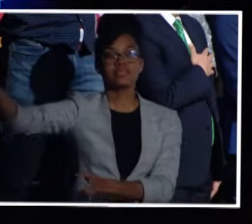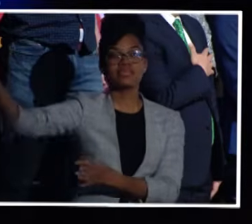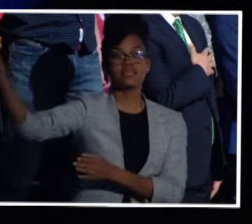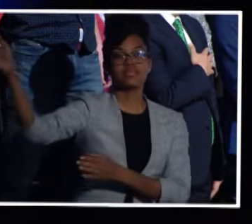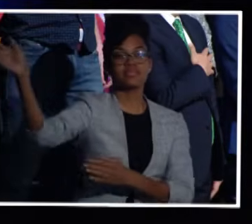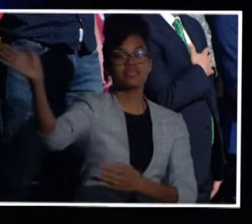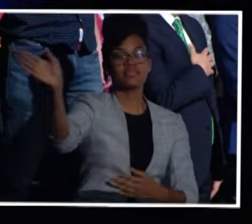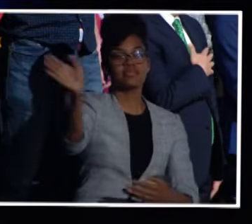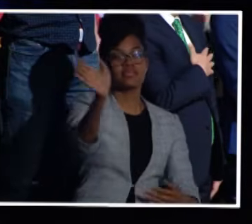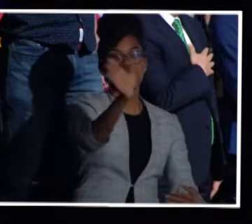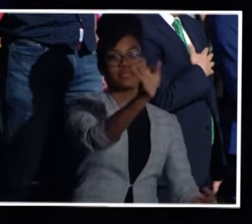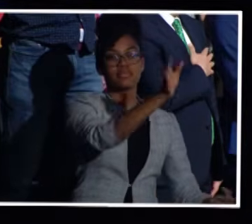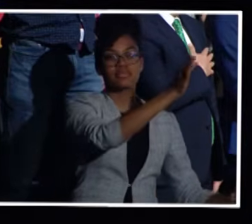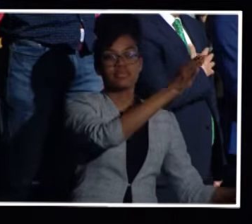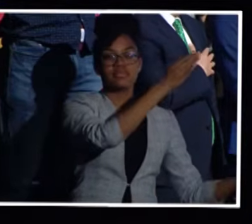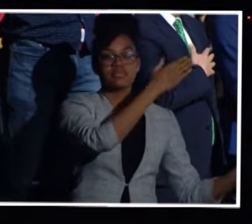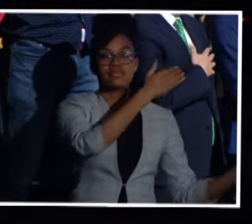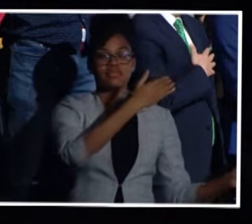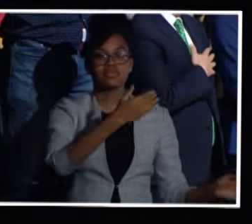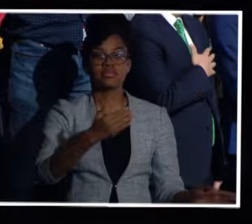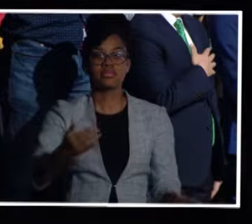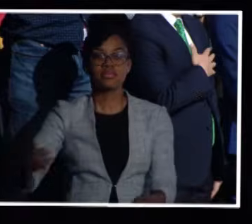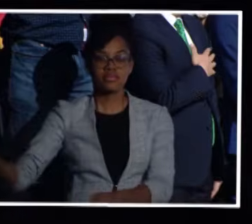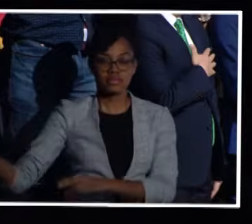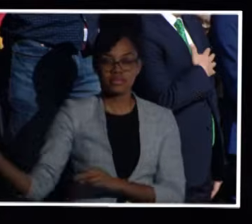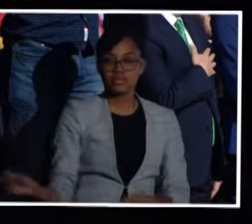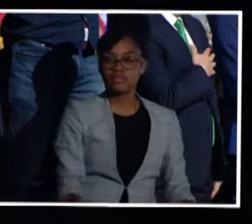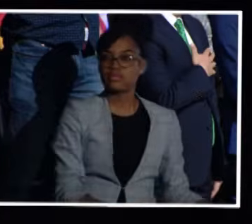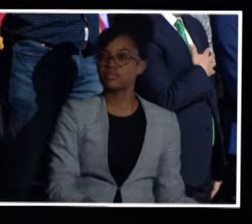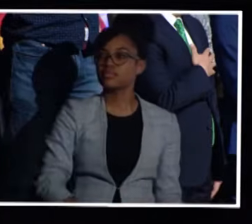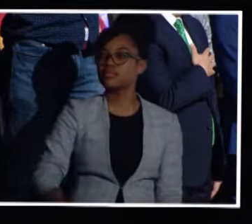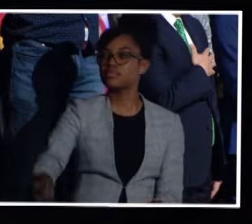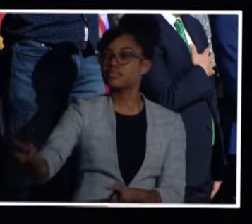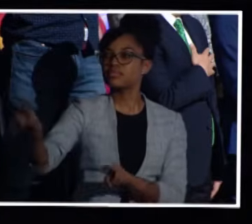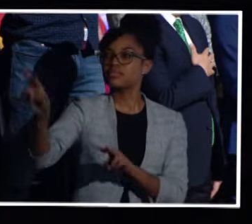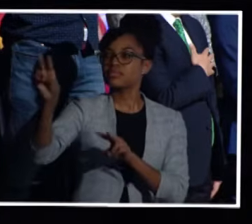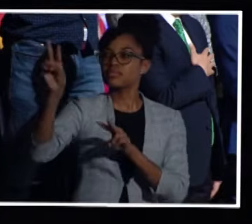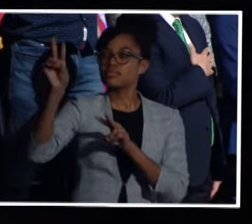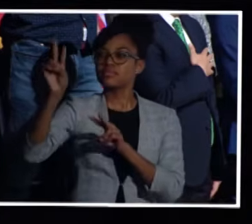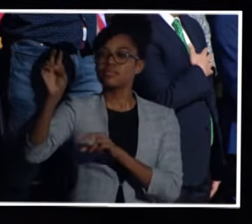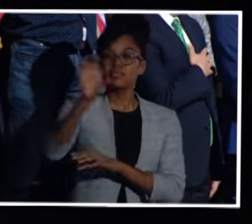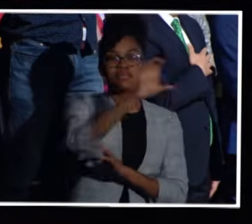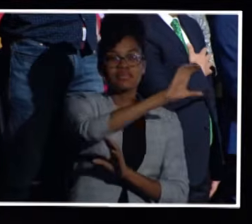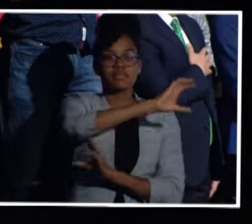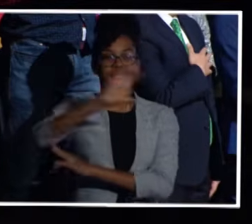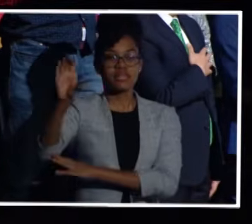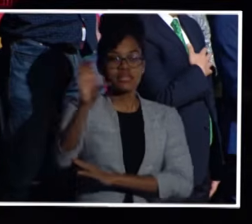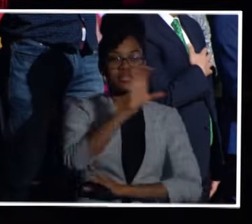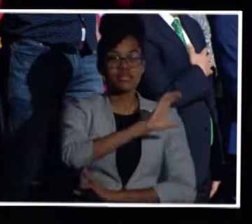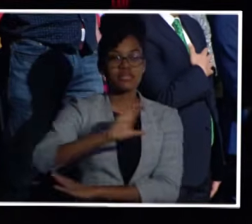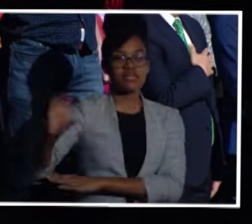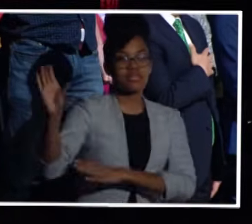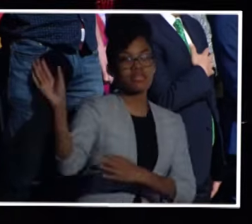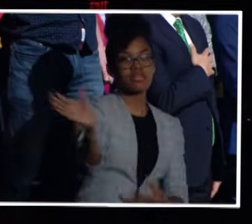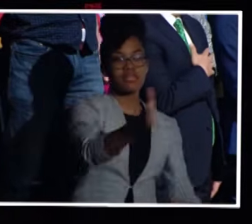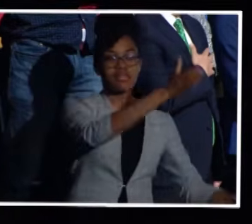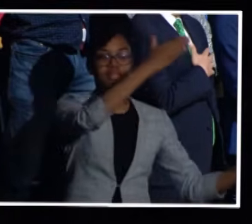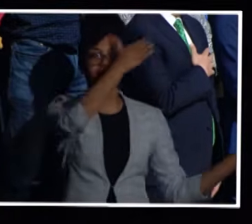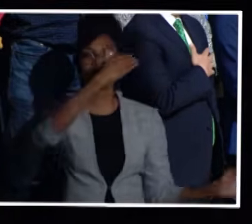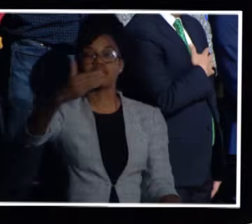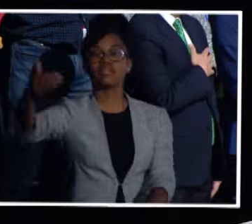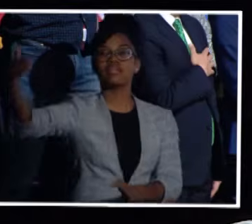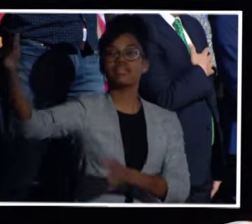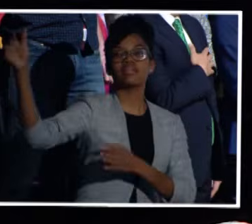there. Oh, say does that star-spangled banner